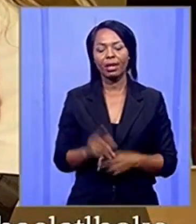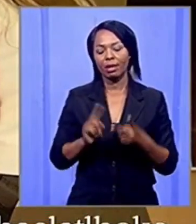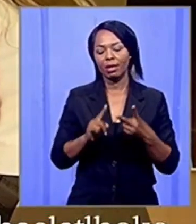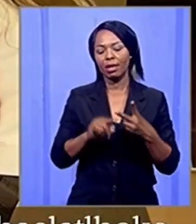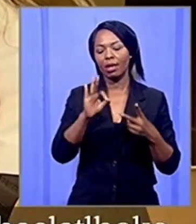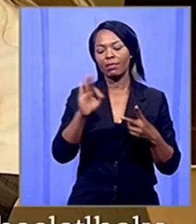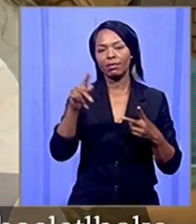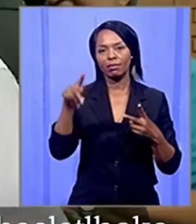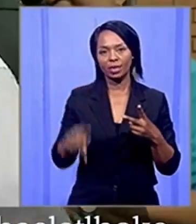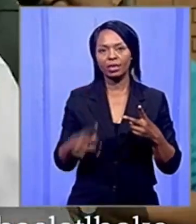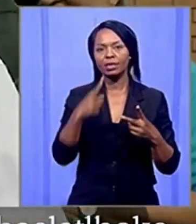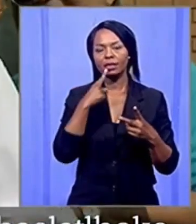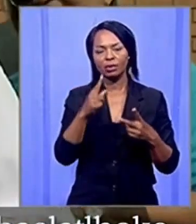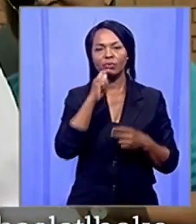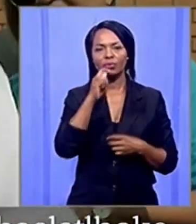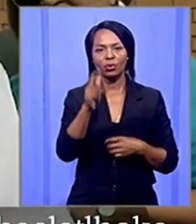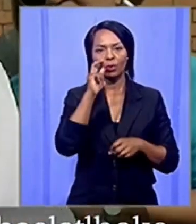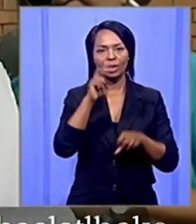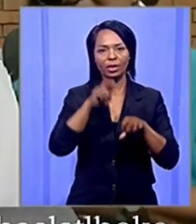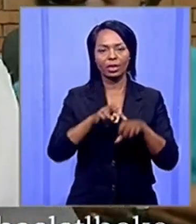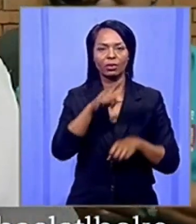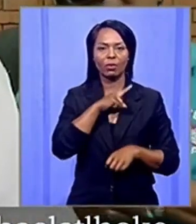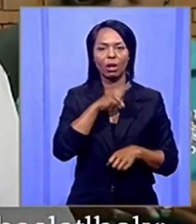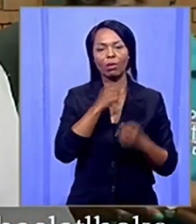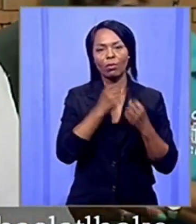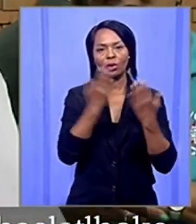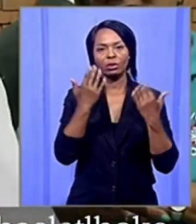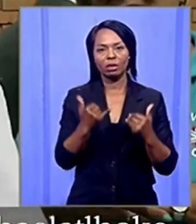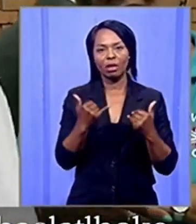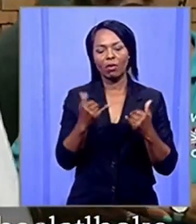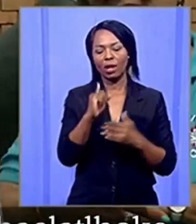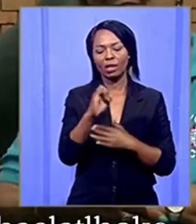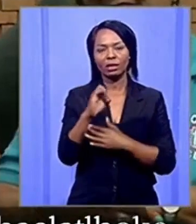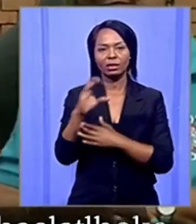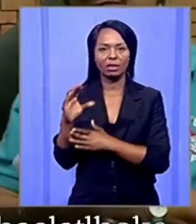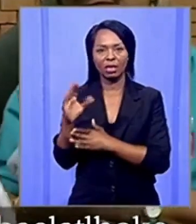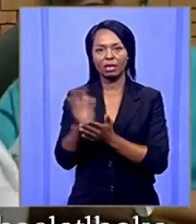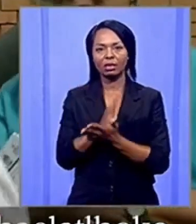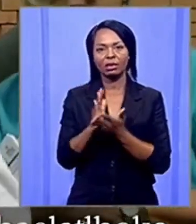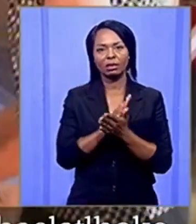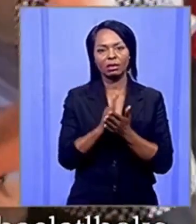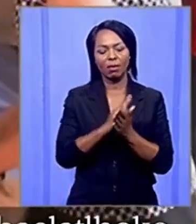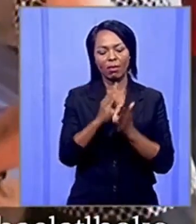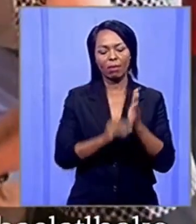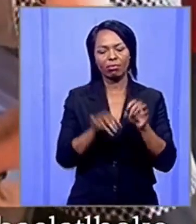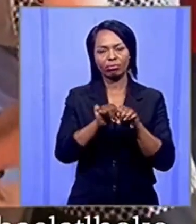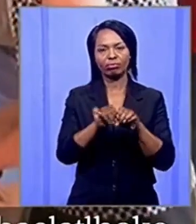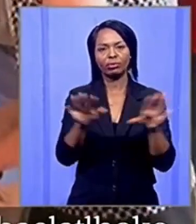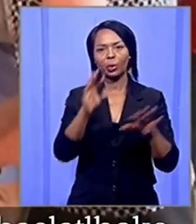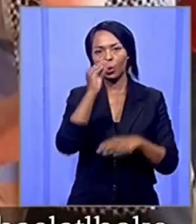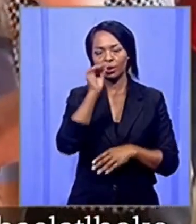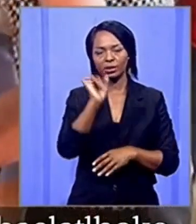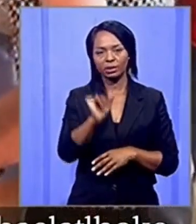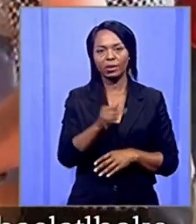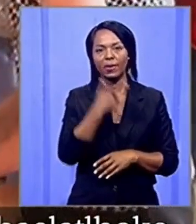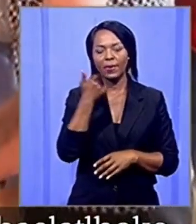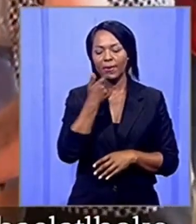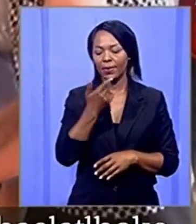fa seno se tlhokagala ka ntlha ya go sutlhisiwa ga lenaane la bontlhopheng ba lekoko ke batlhankela ba IEC sešeng